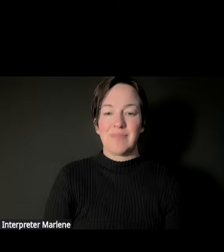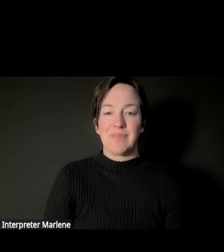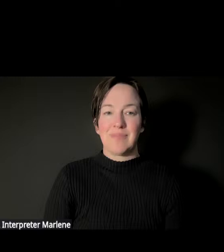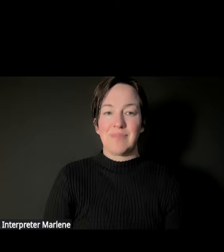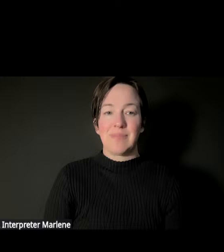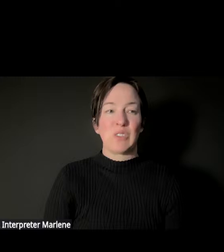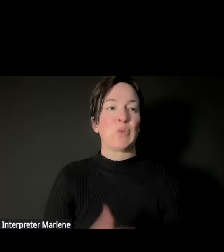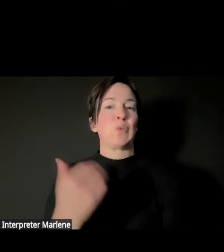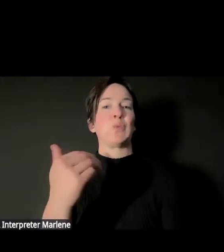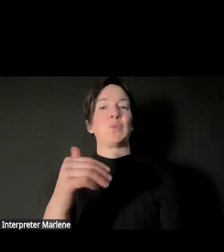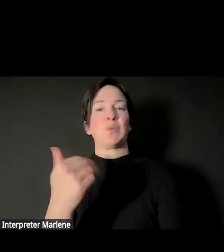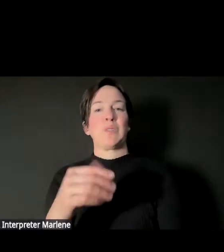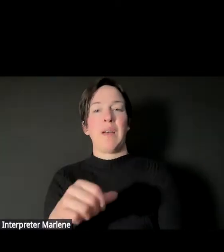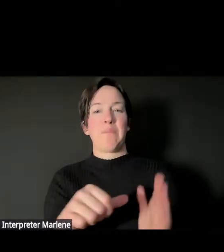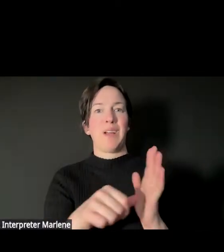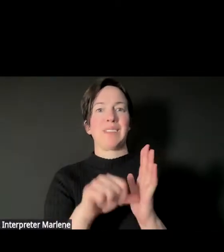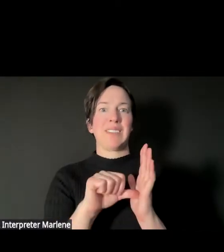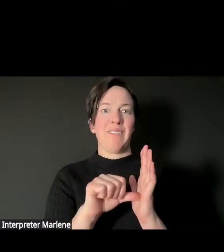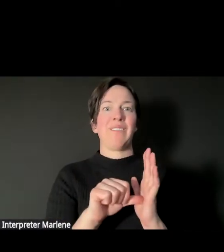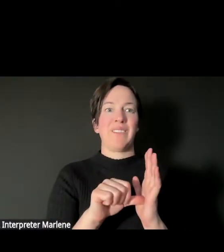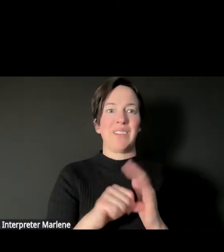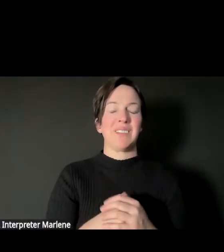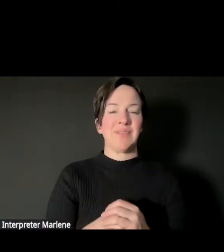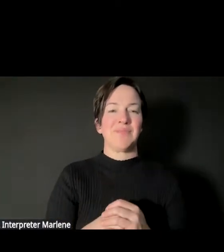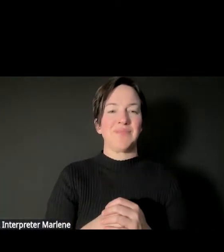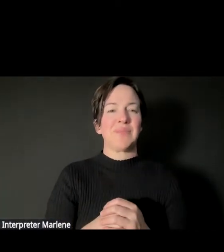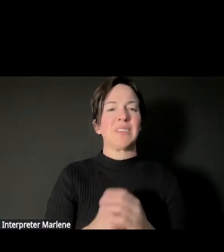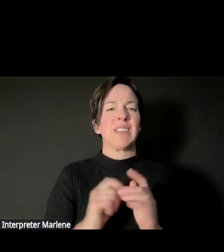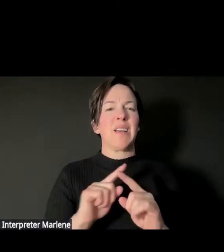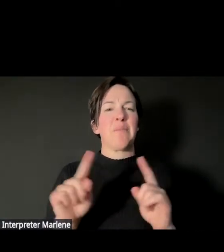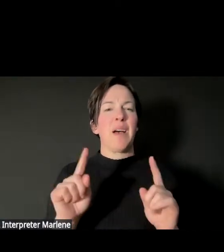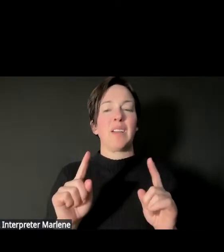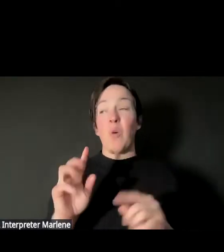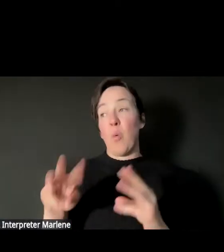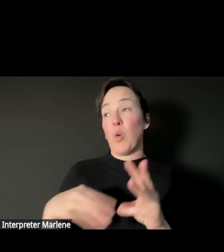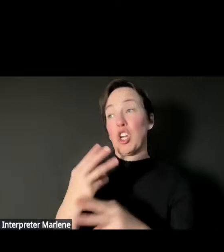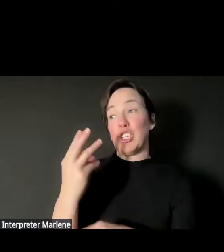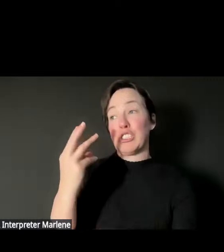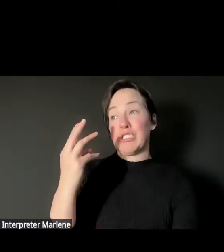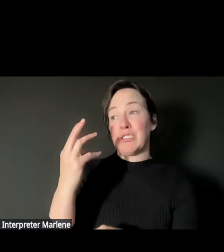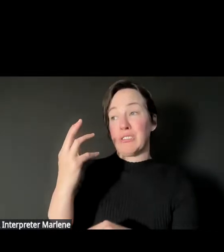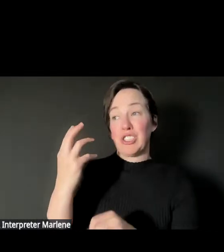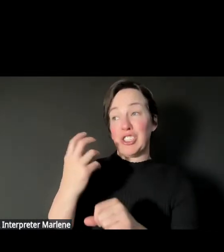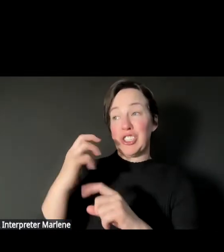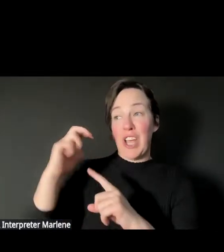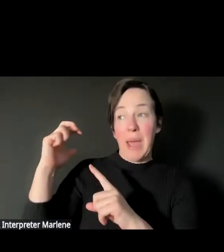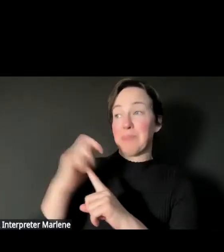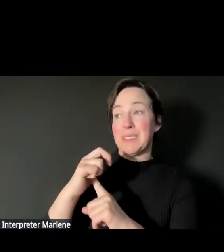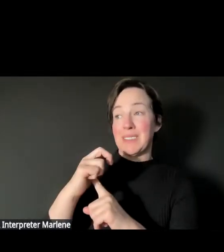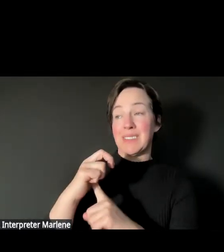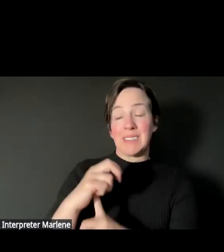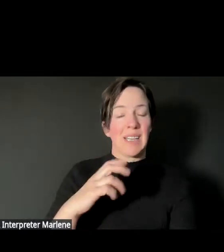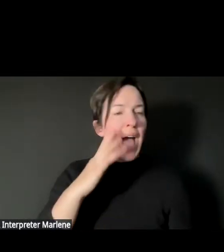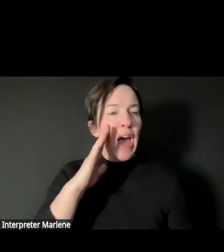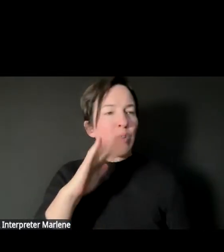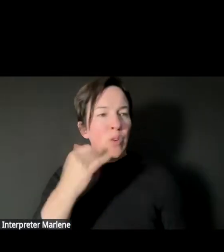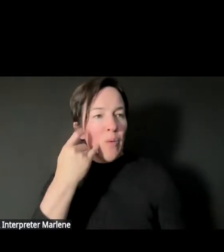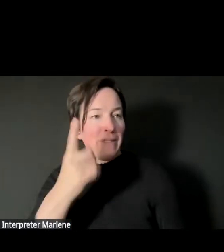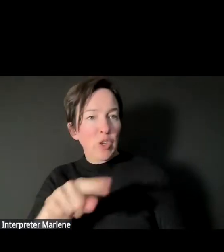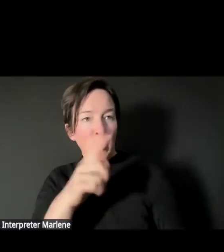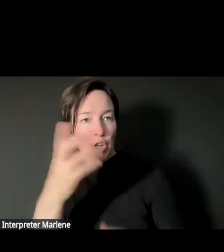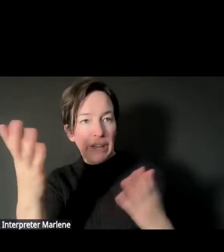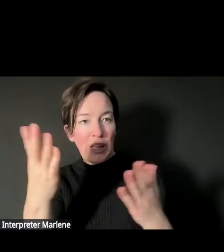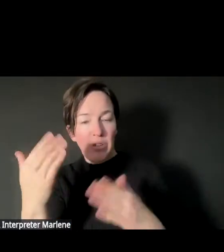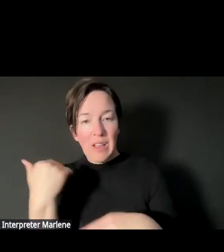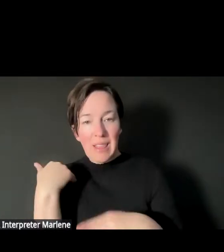Boy, that is impressive. Mm-hmm. But the, World champs. yeah, I don't know if anyone was here the last meeting and